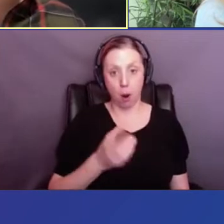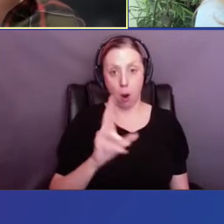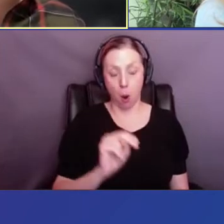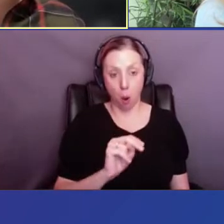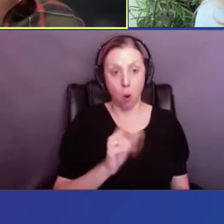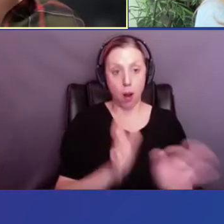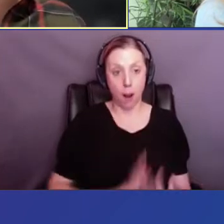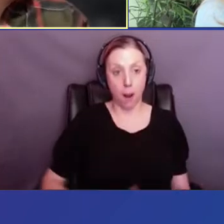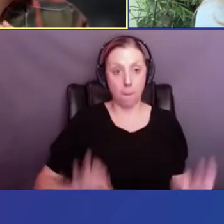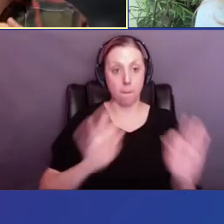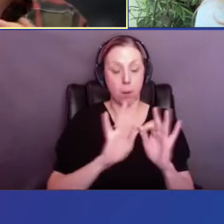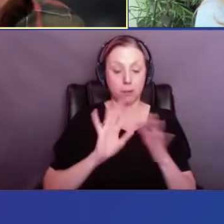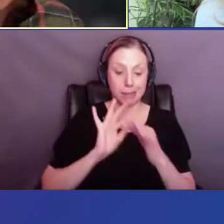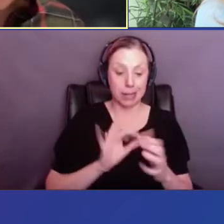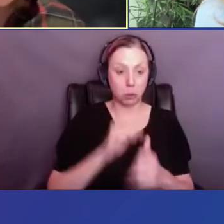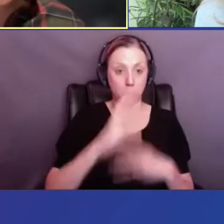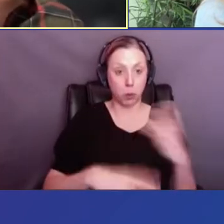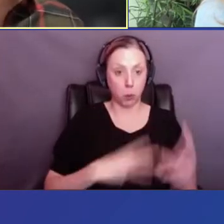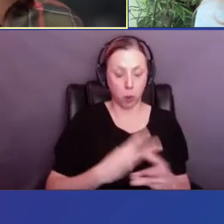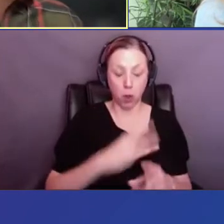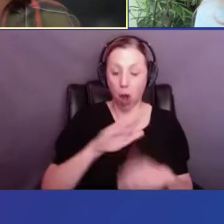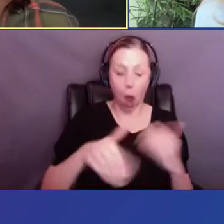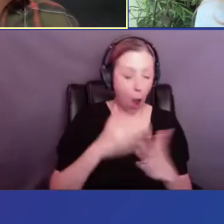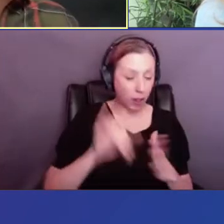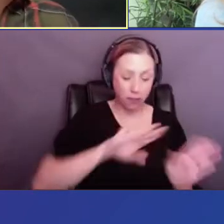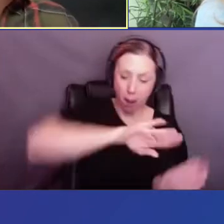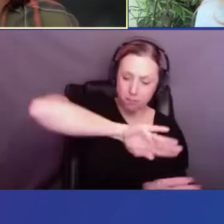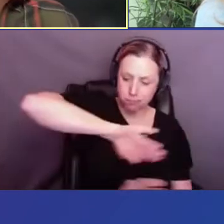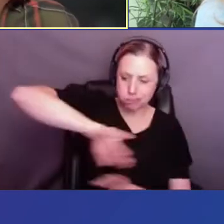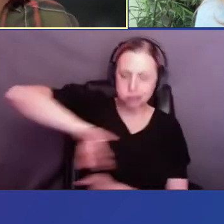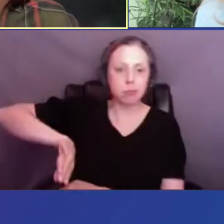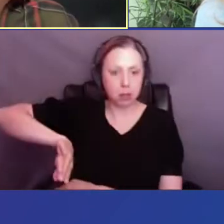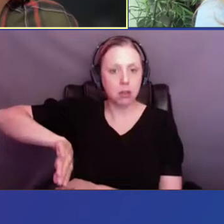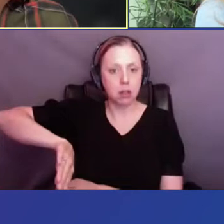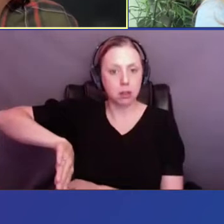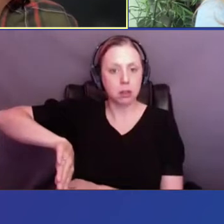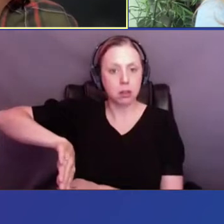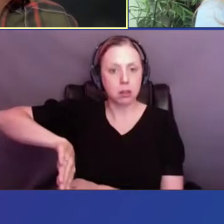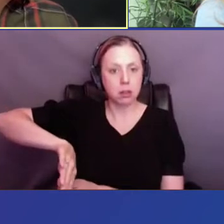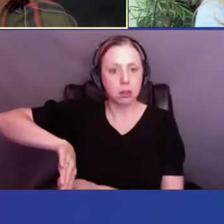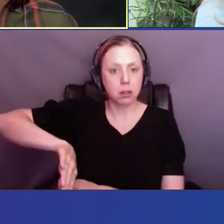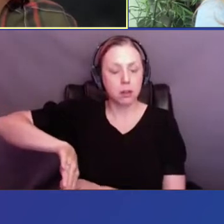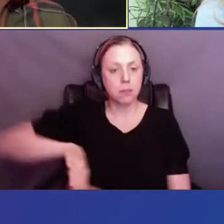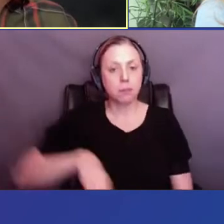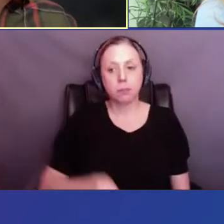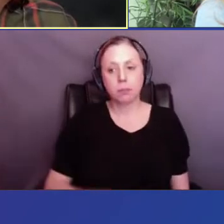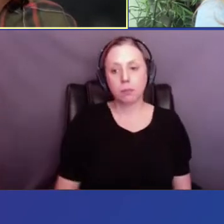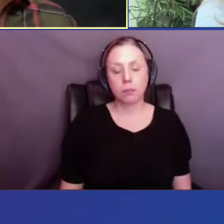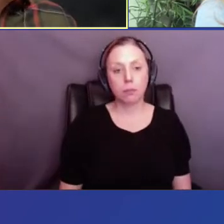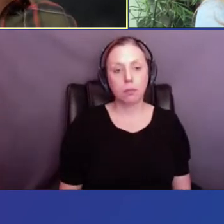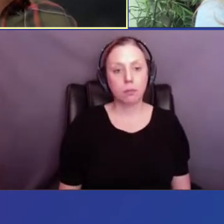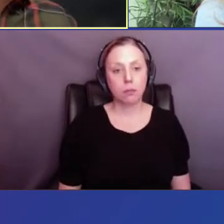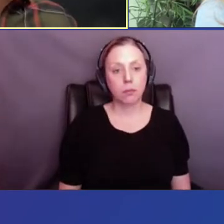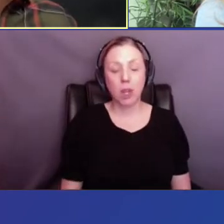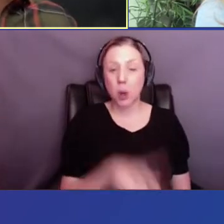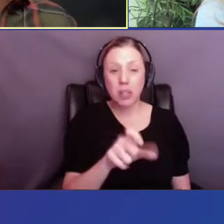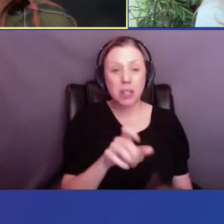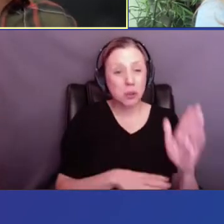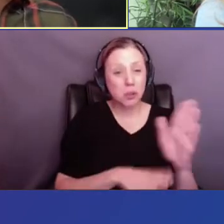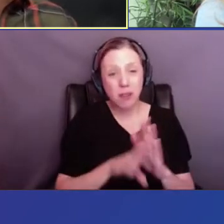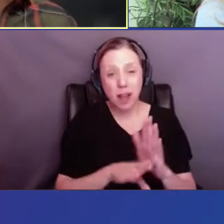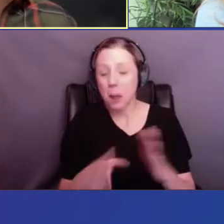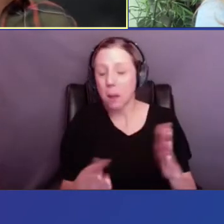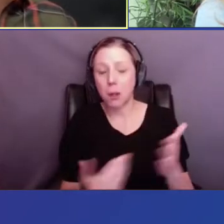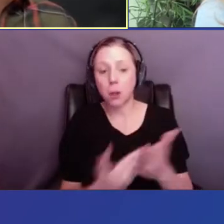and relevance in the world aside, and, develop new ways